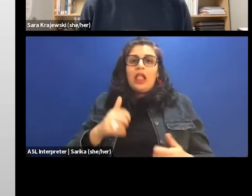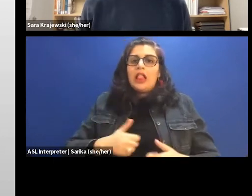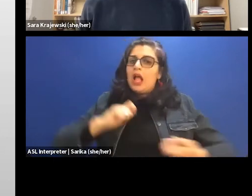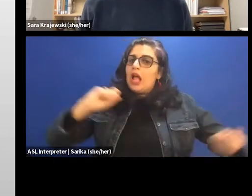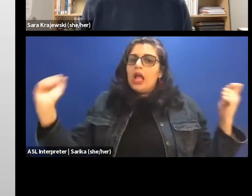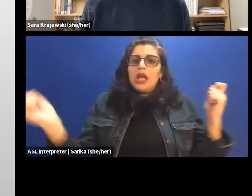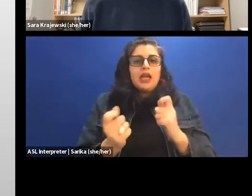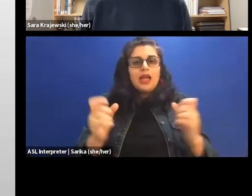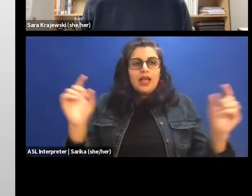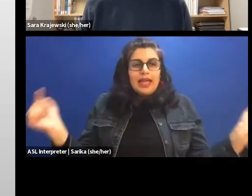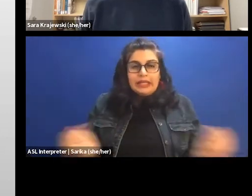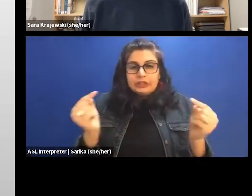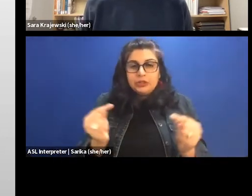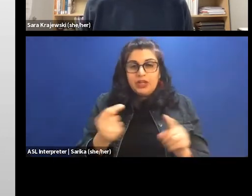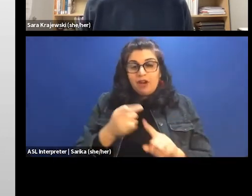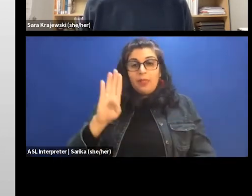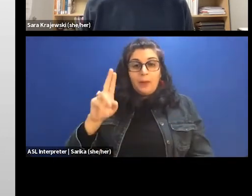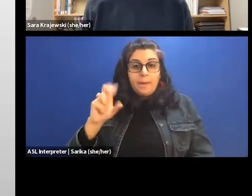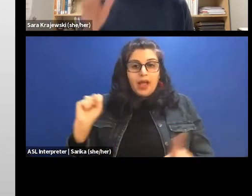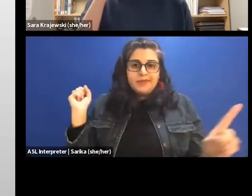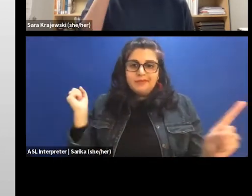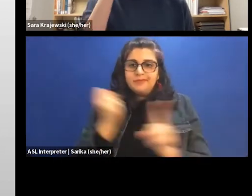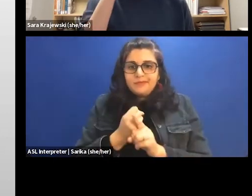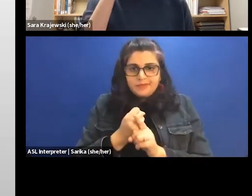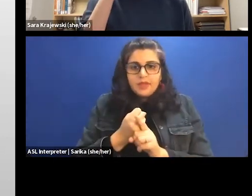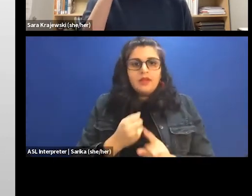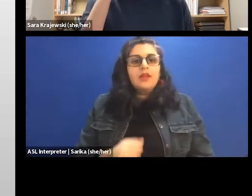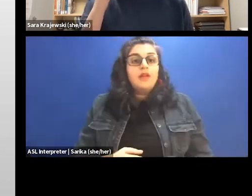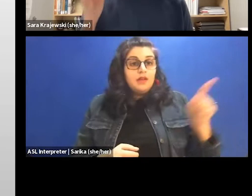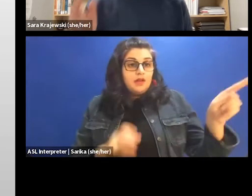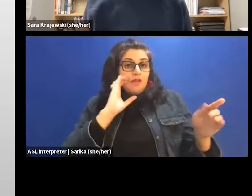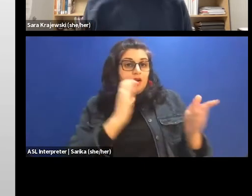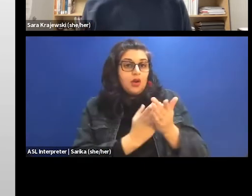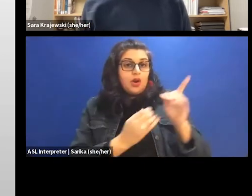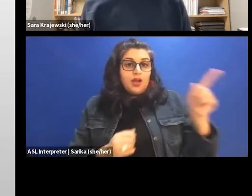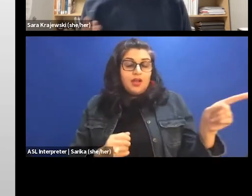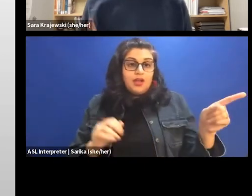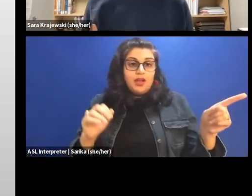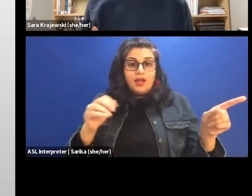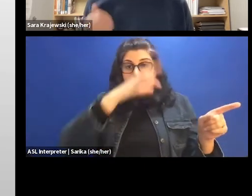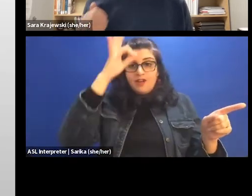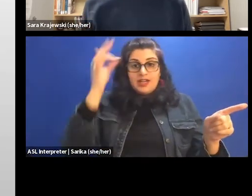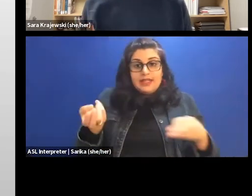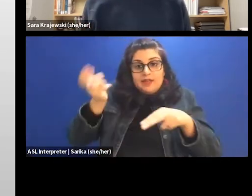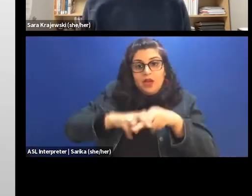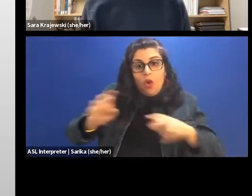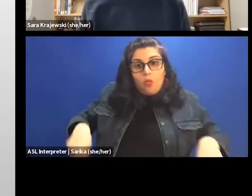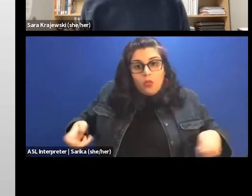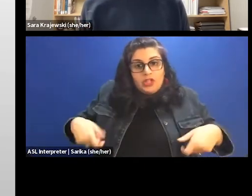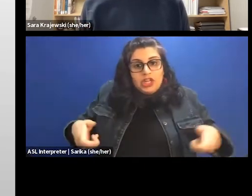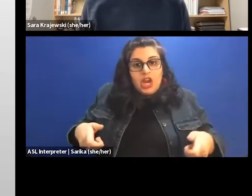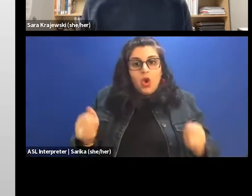in a terrible bus accident. In this photograph, Frida sits in a wheelchair with her